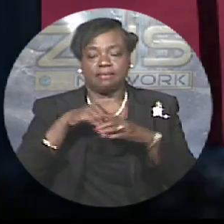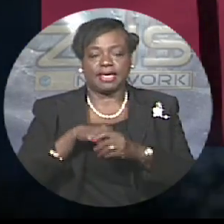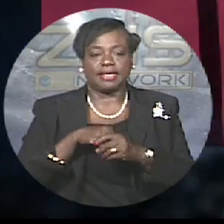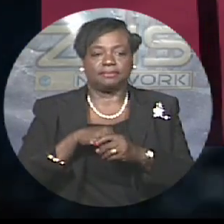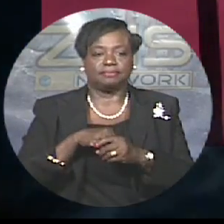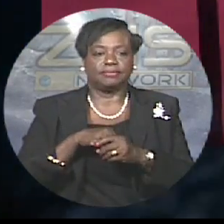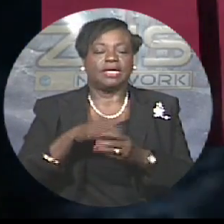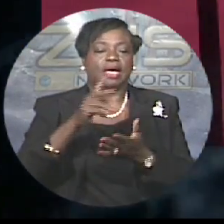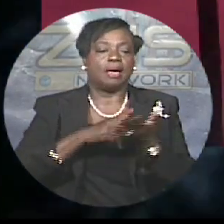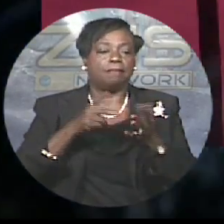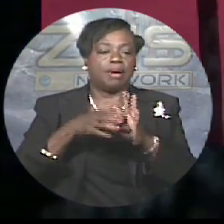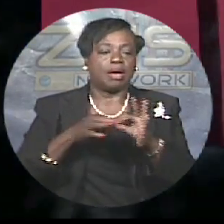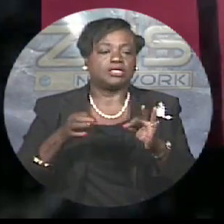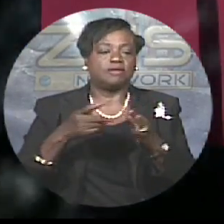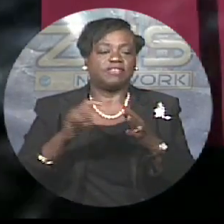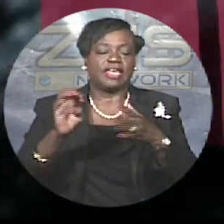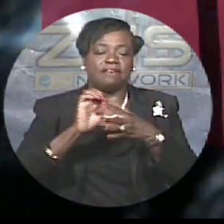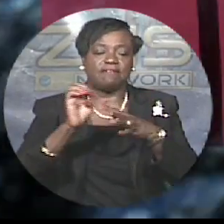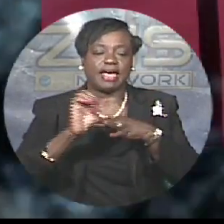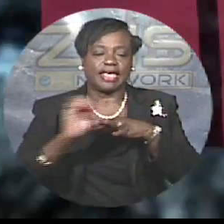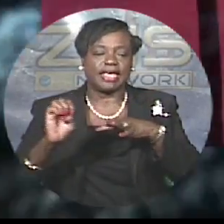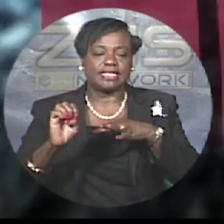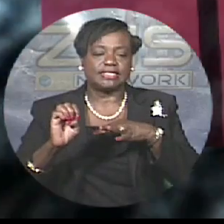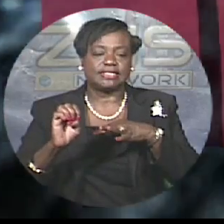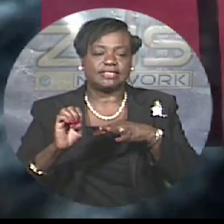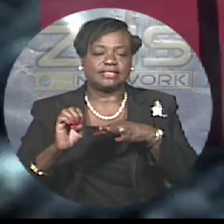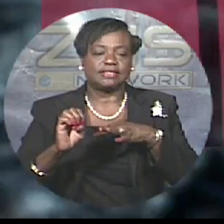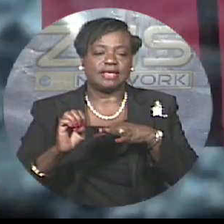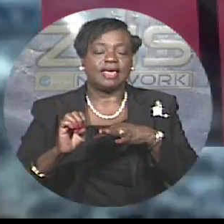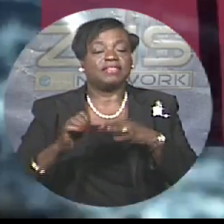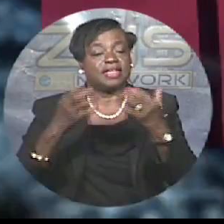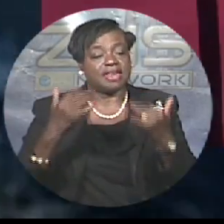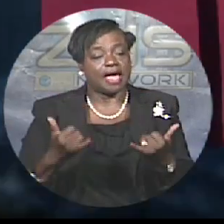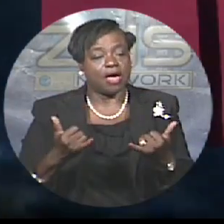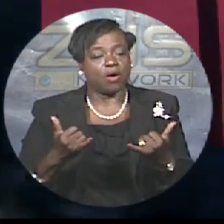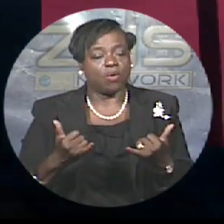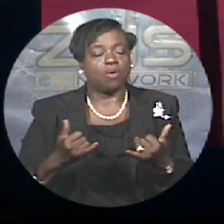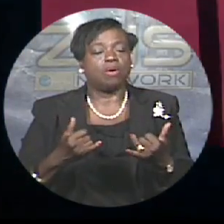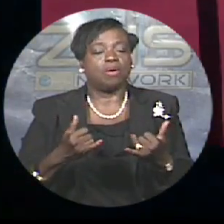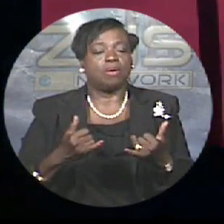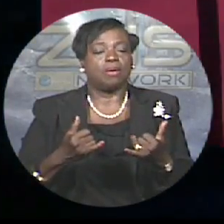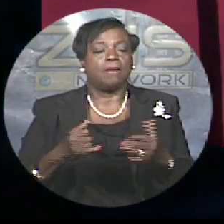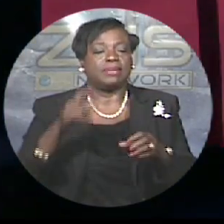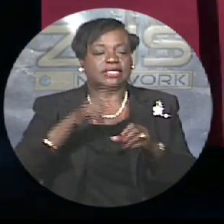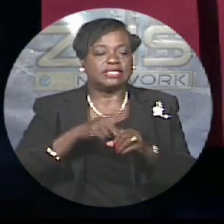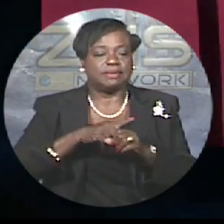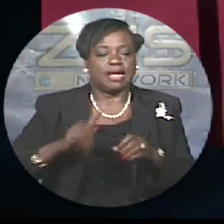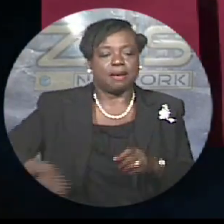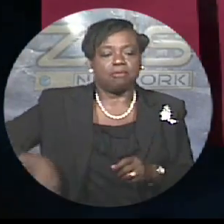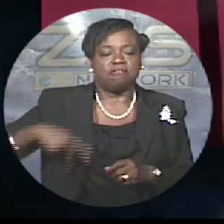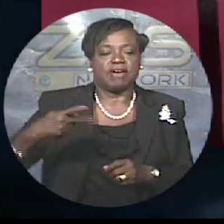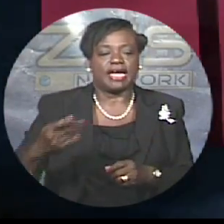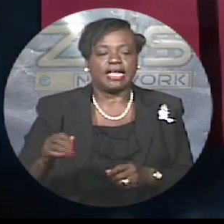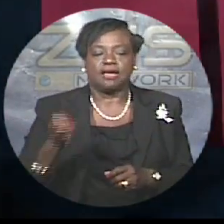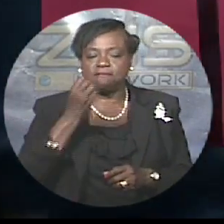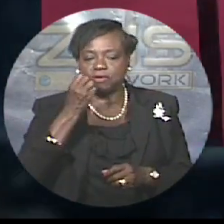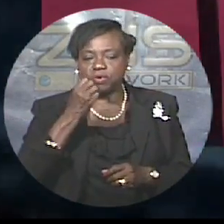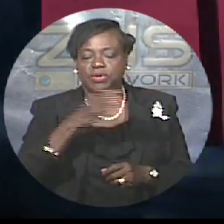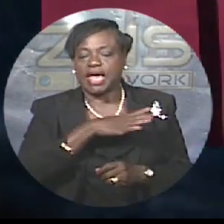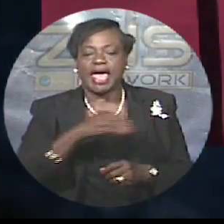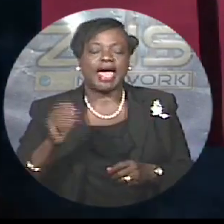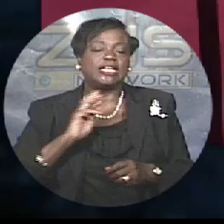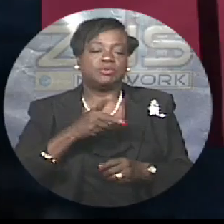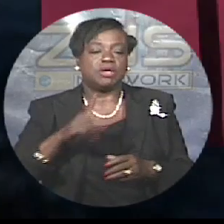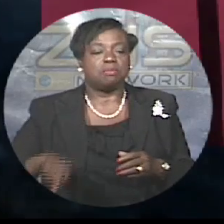the evacuees, but they've stepped up and they're now participating in the process of providing food, and we provide